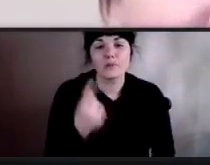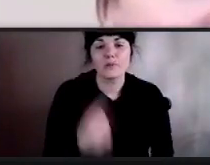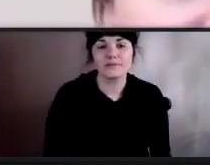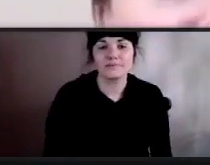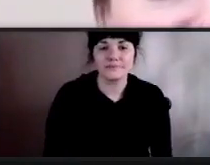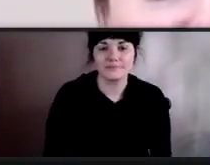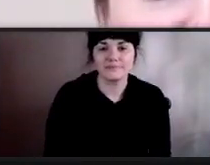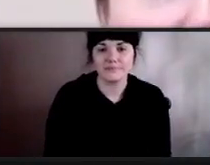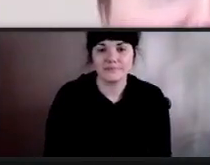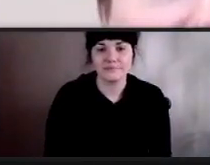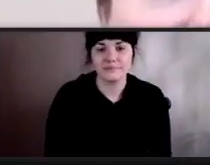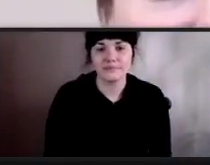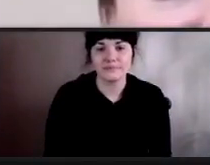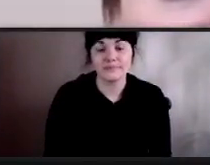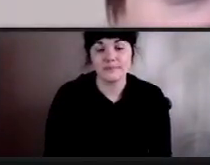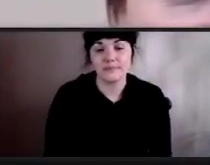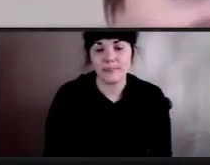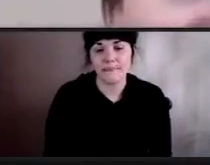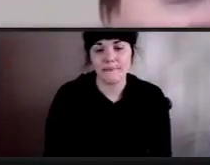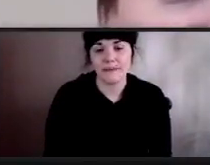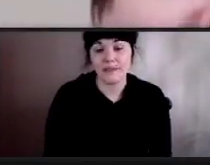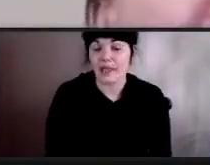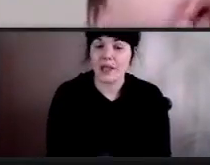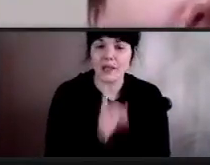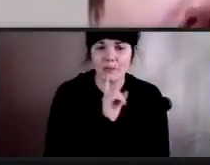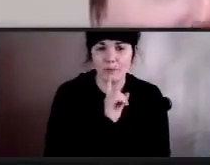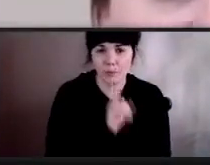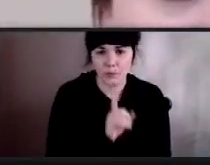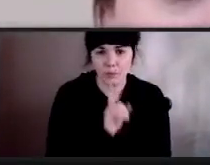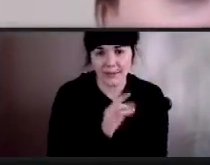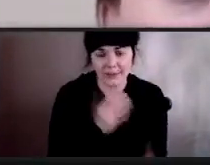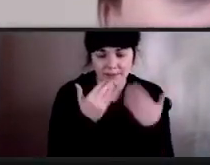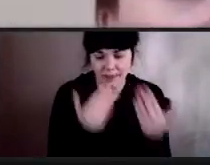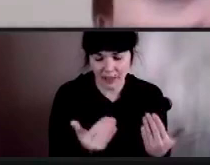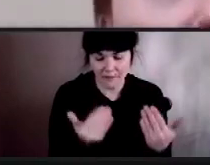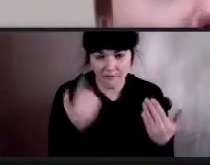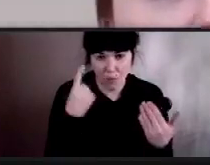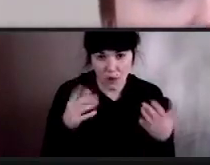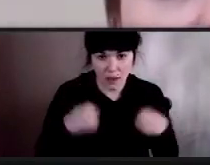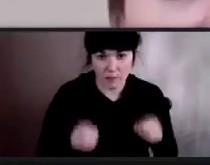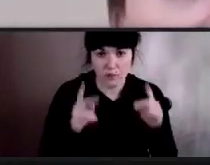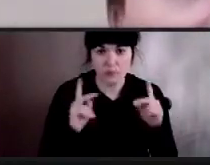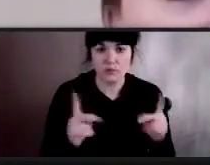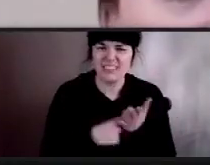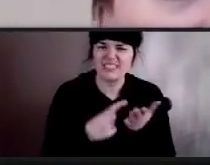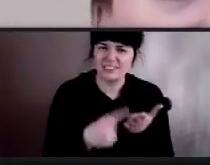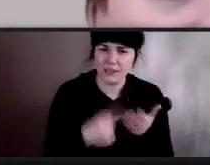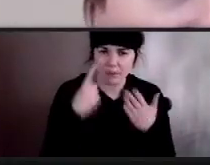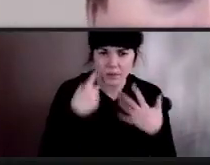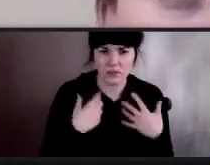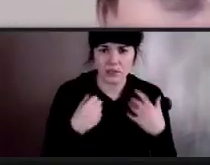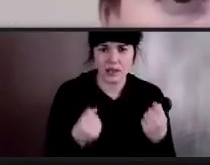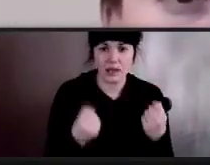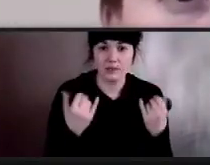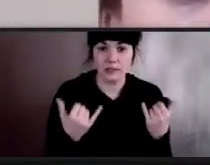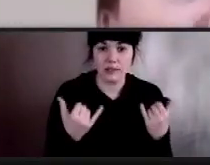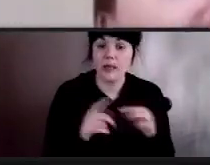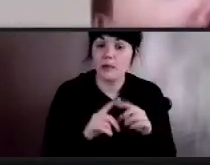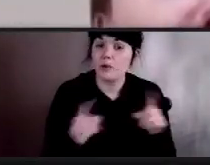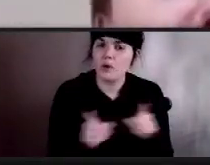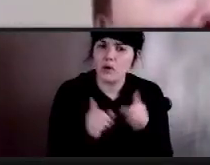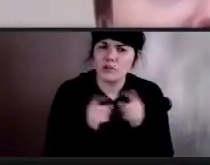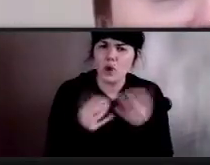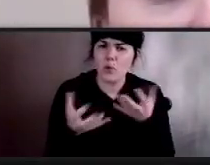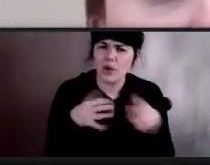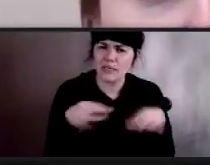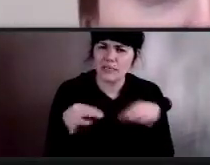appreciate this opportunity to come and talk to everyone today about mental health, but also a little bit about physical versus mental health.